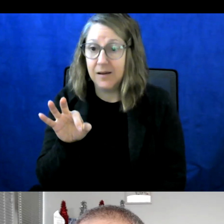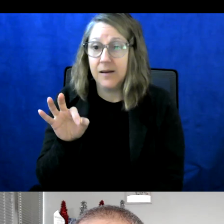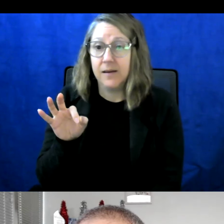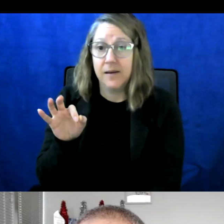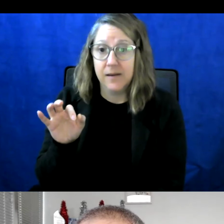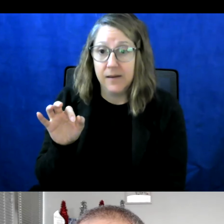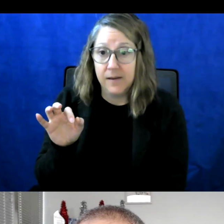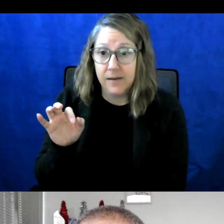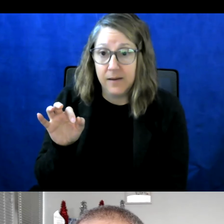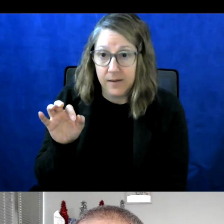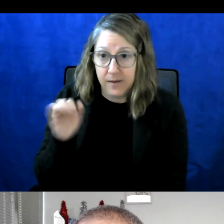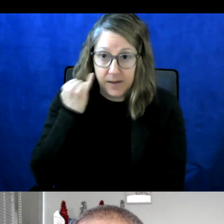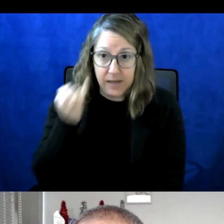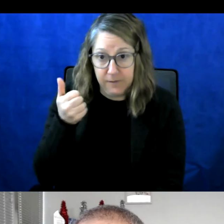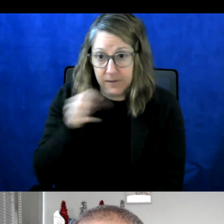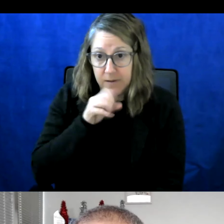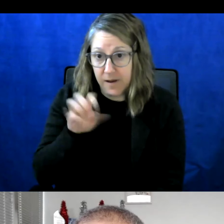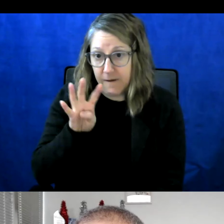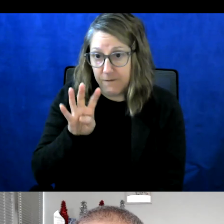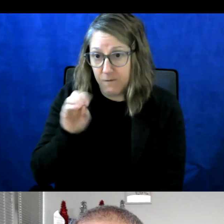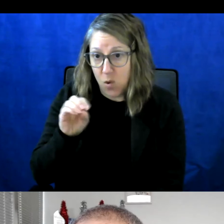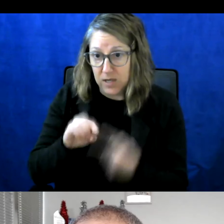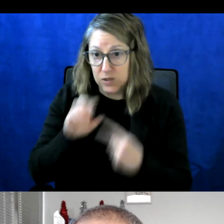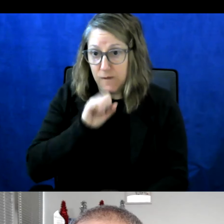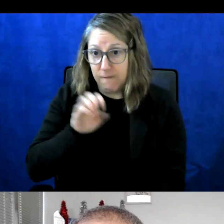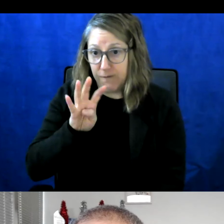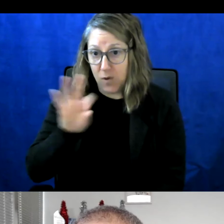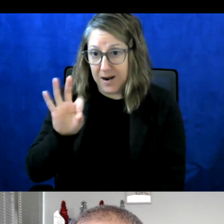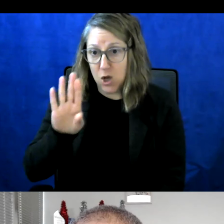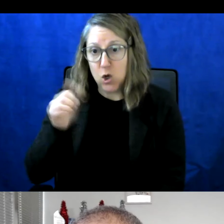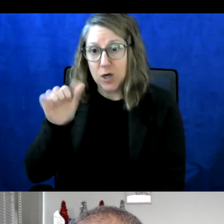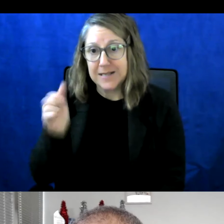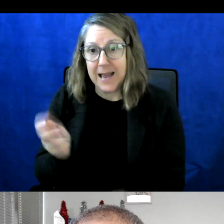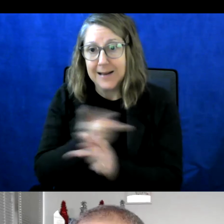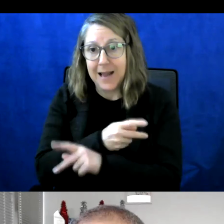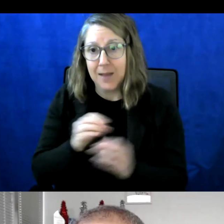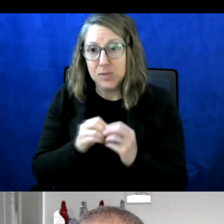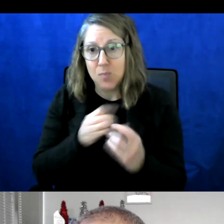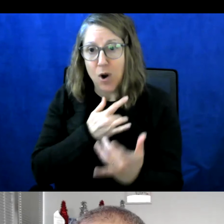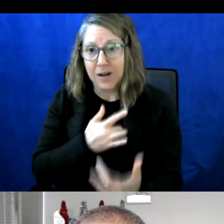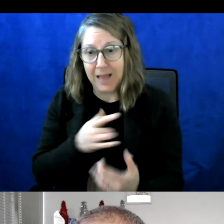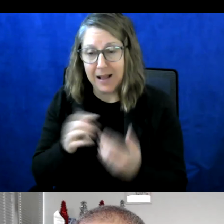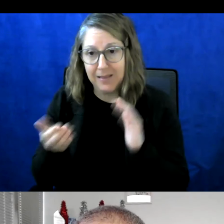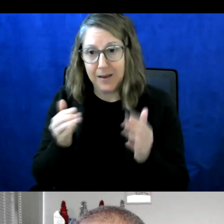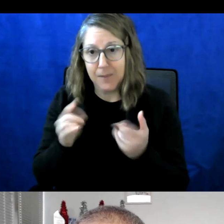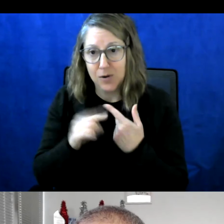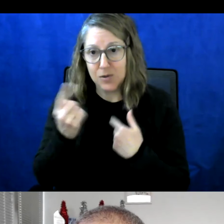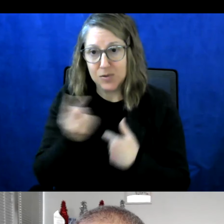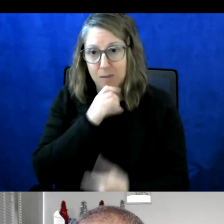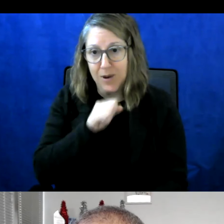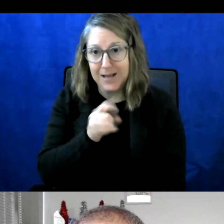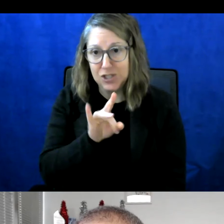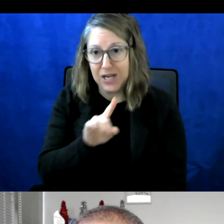are 40 to 49-year-old, you're 10 times more likely compared to somebody who's 18